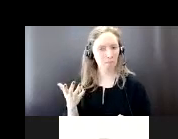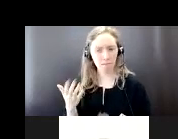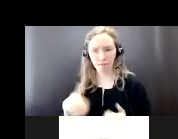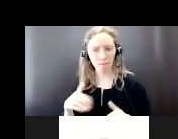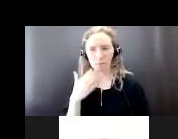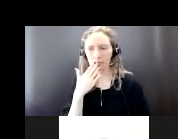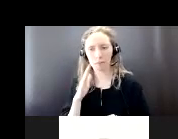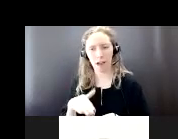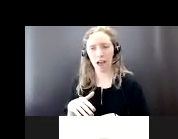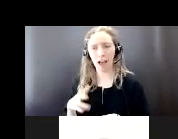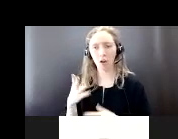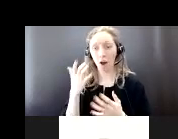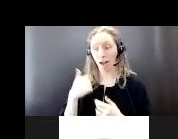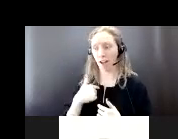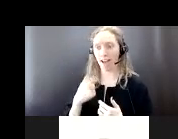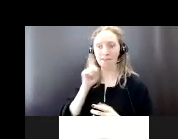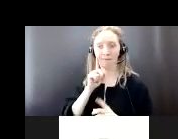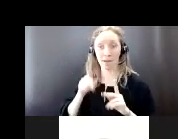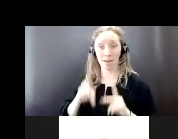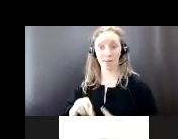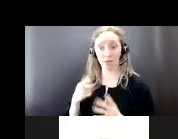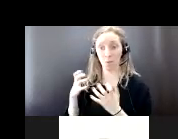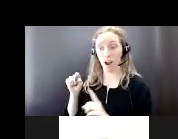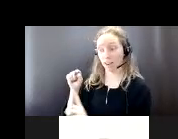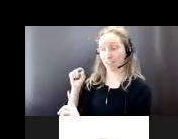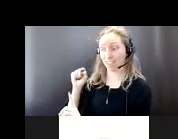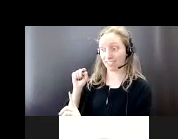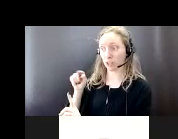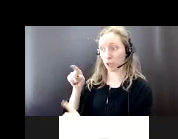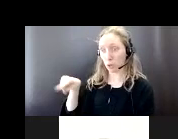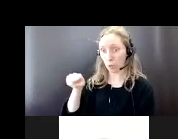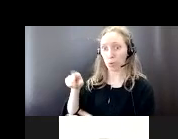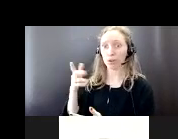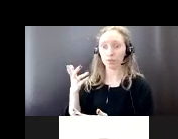you good advice likely is not someone you should be doing business with.